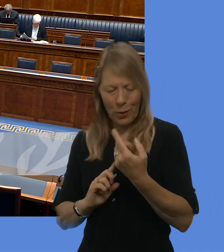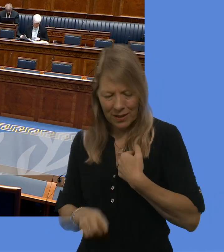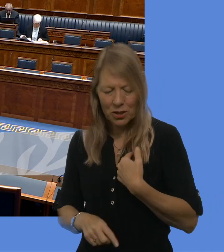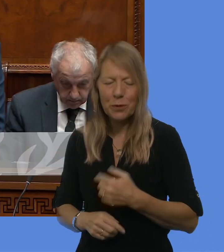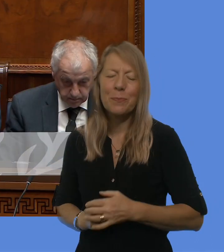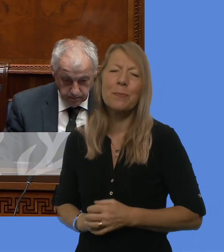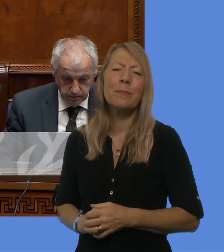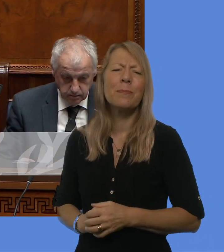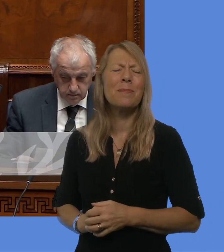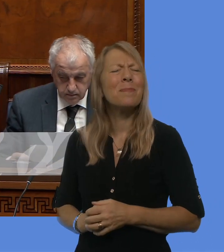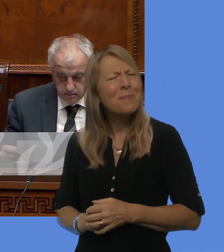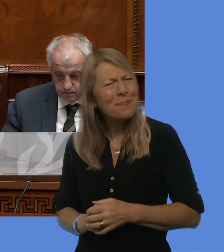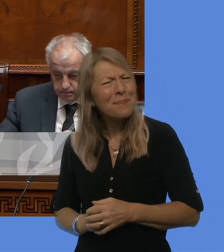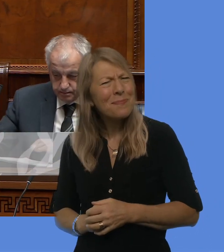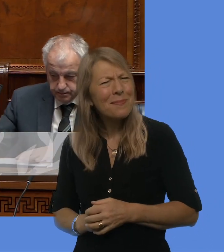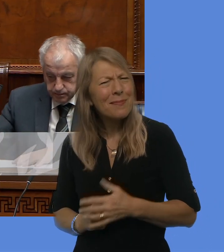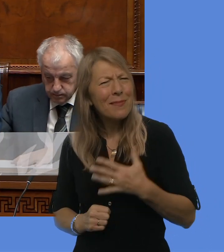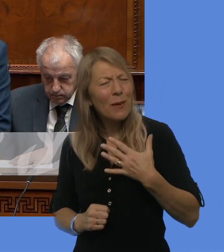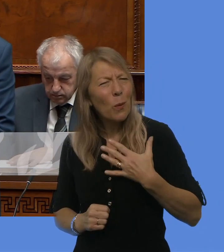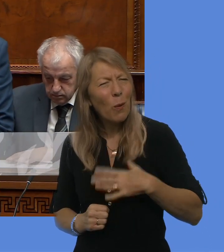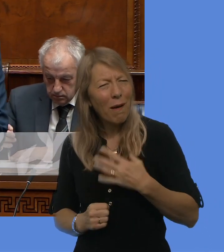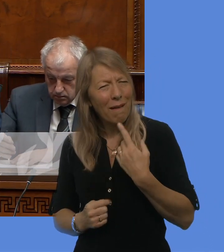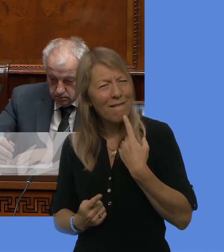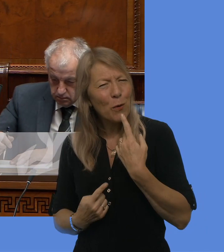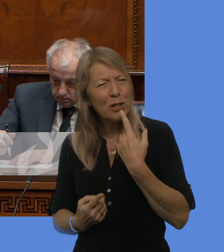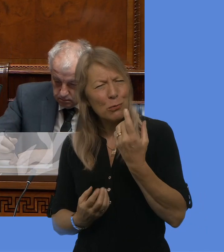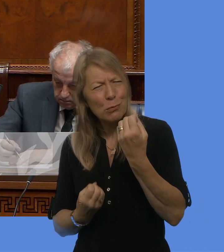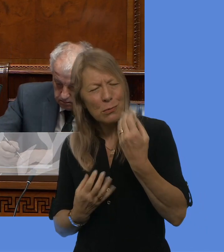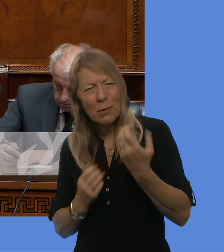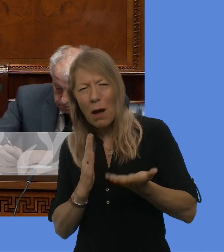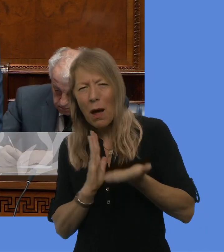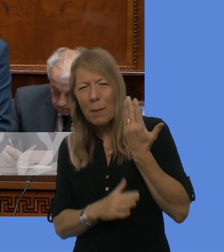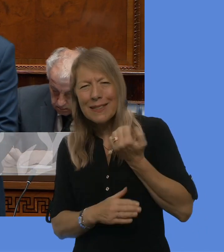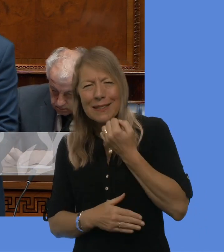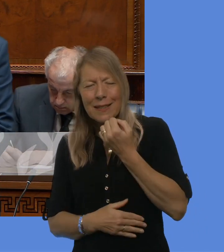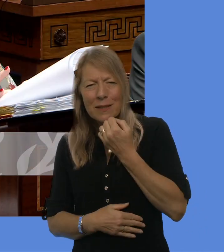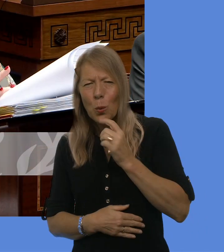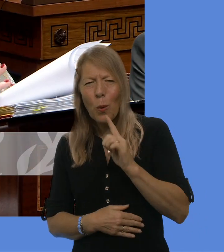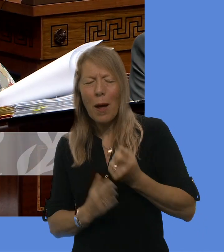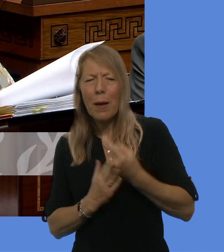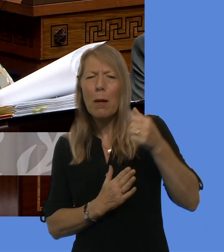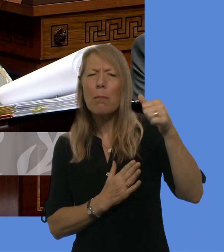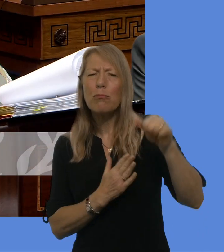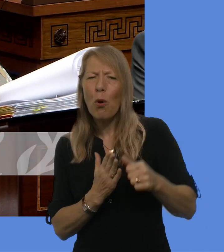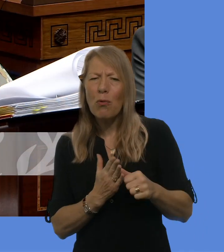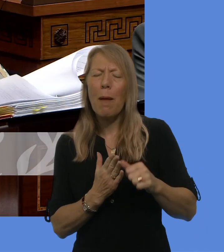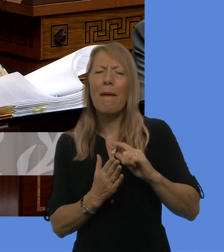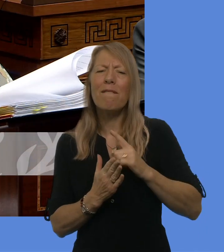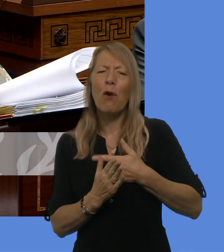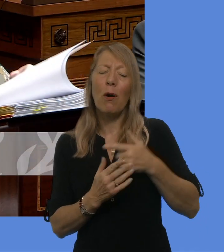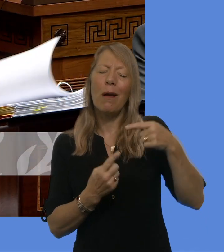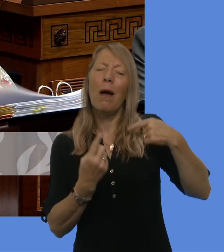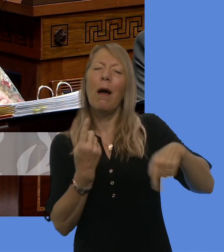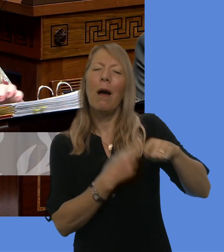Maybe the Minister could update the House on the development of the programme to facilitate autism-friendly visits as part